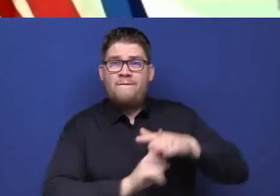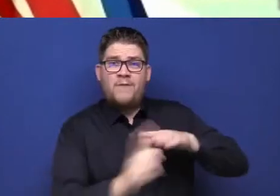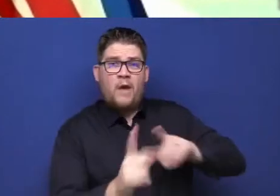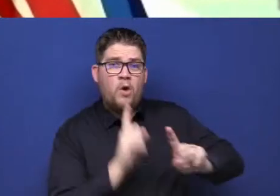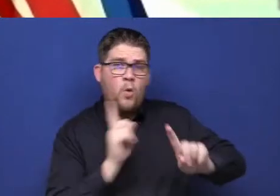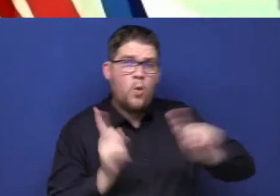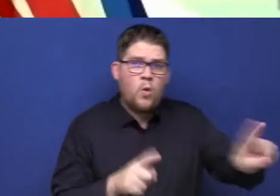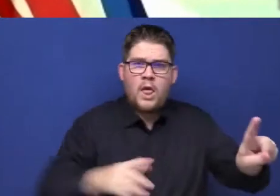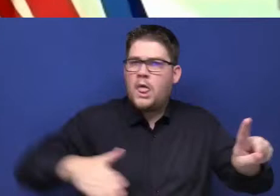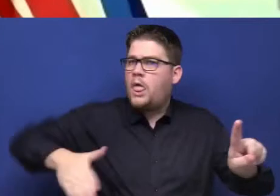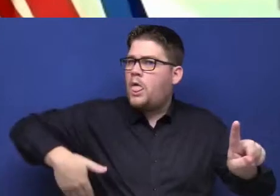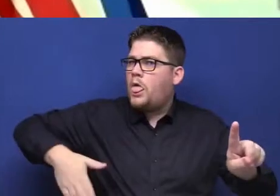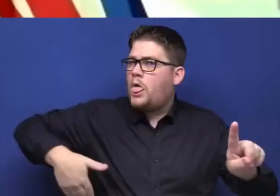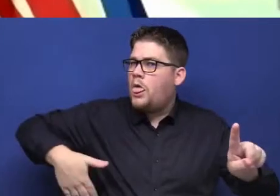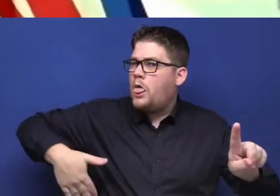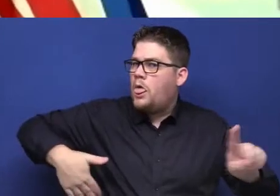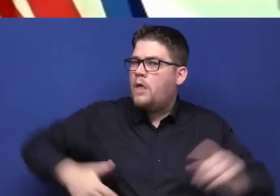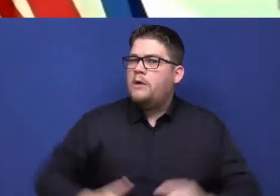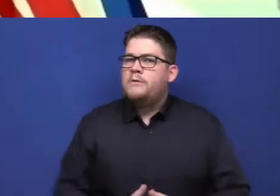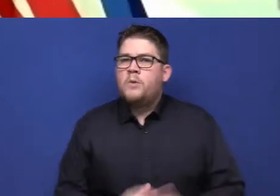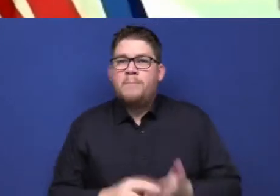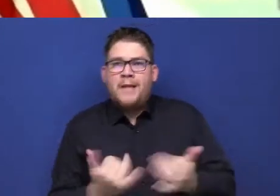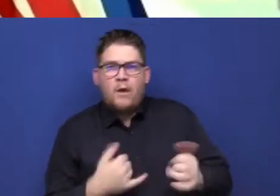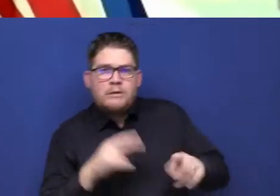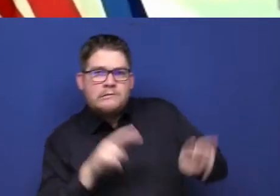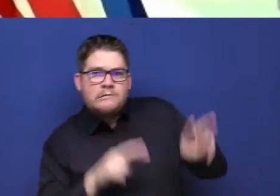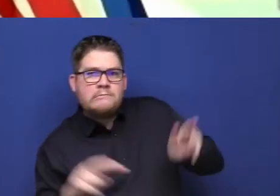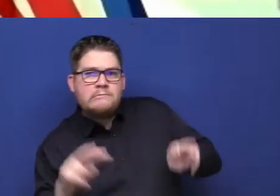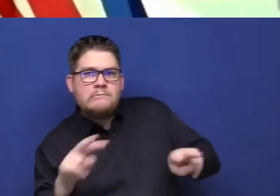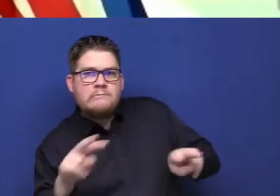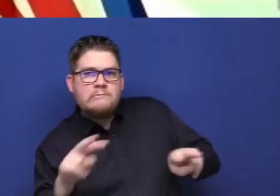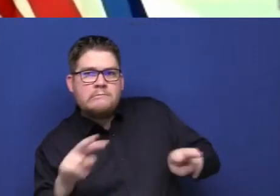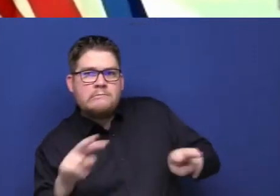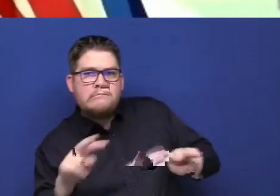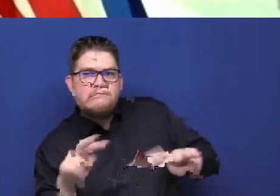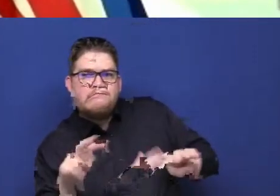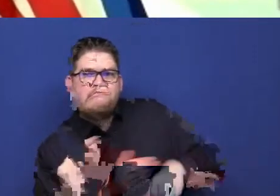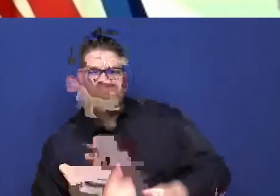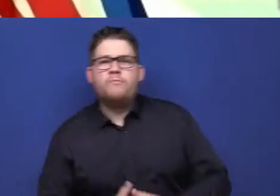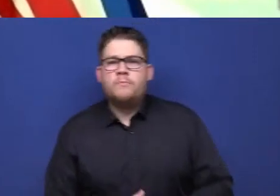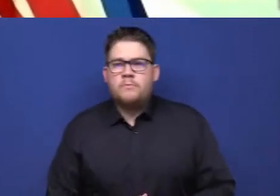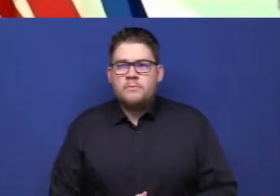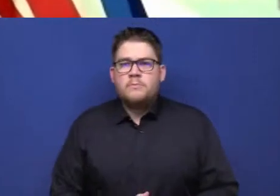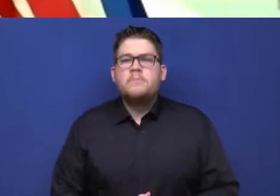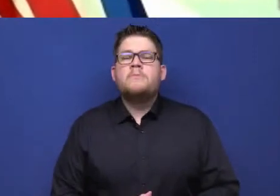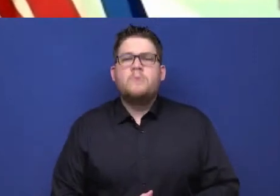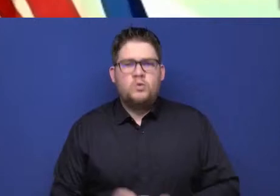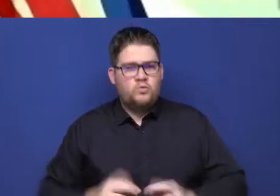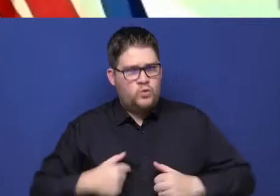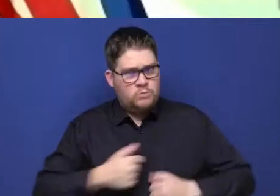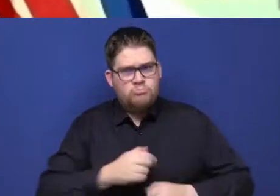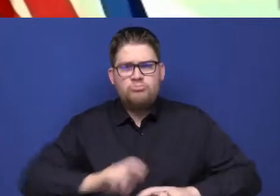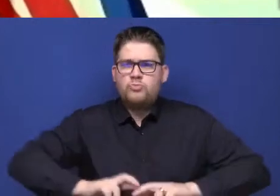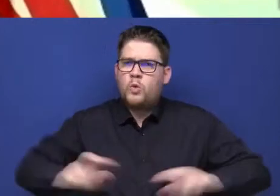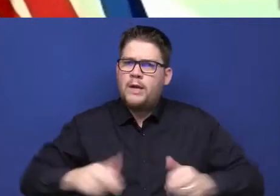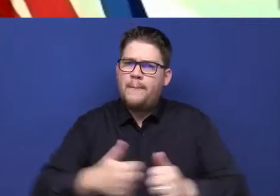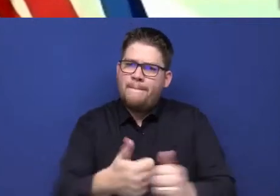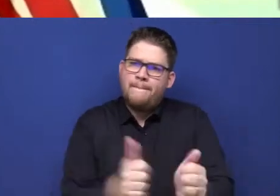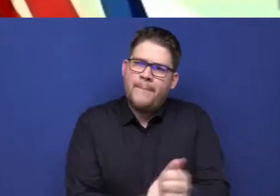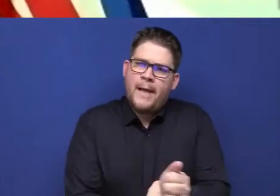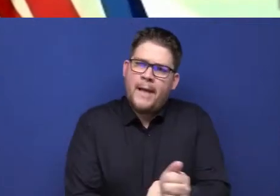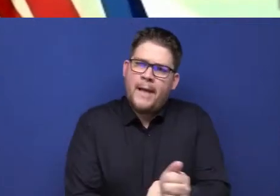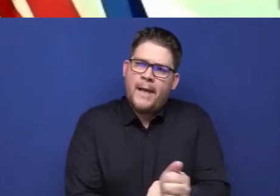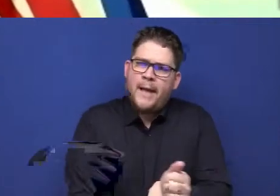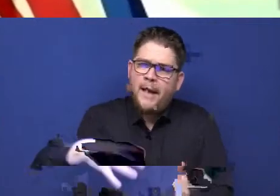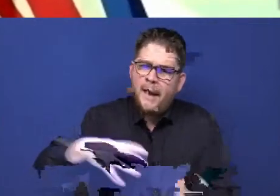they would be directed to other reception centers if they did have to leave. Thank you. Our next question is from Ahmad Agahi with